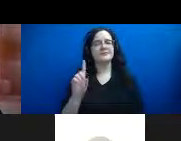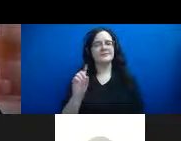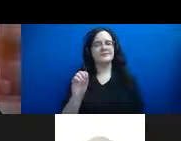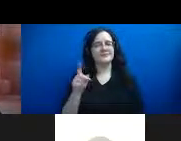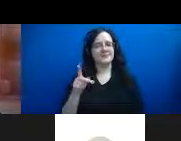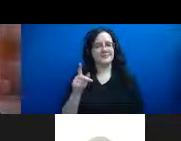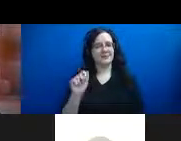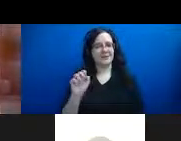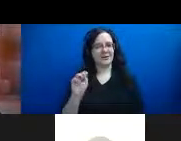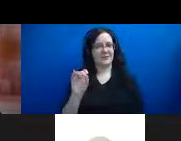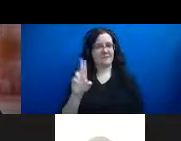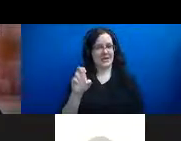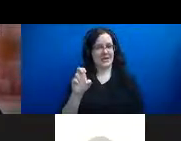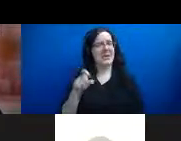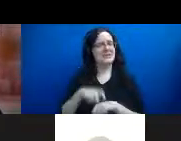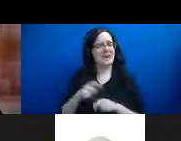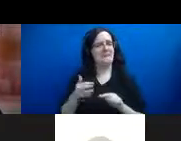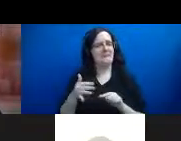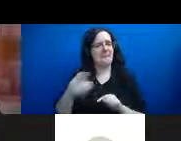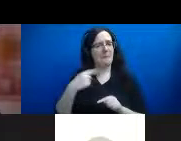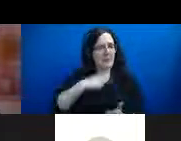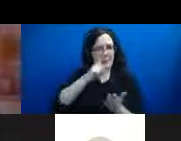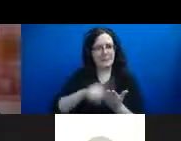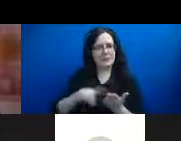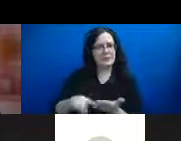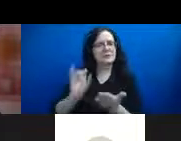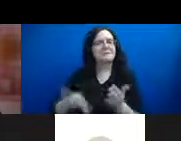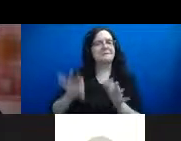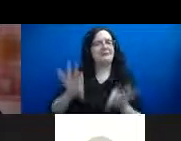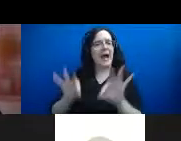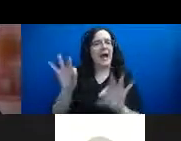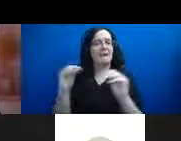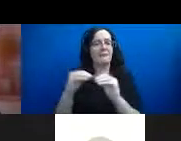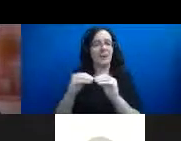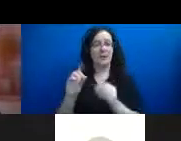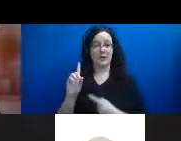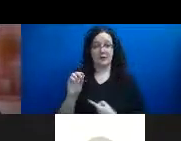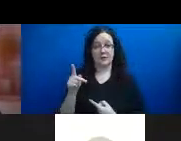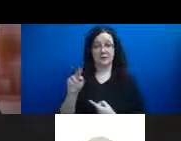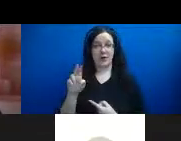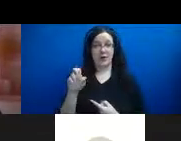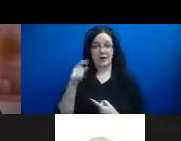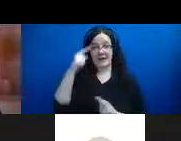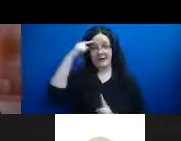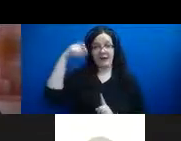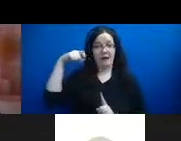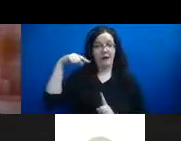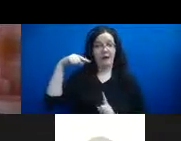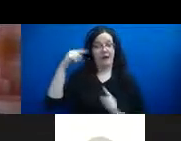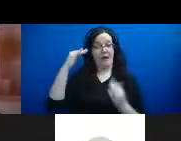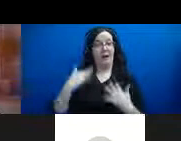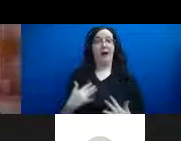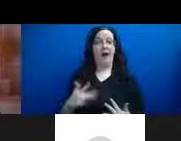more about as time is going on, and we're finding that it's not really just about that feel-good neurotransmitter.